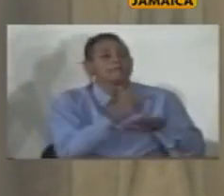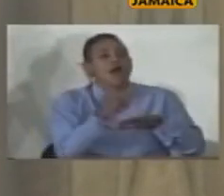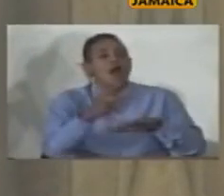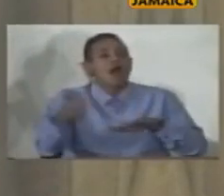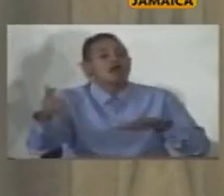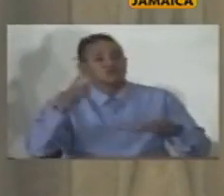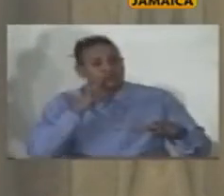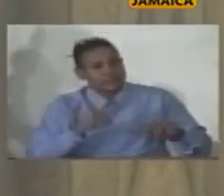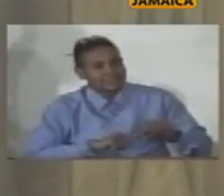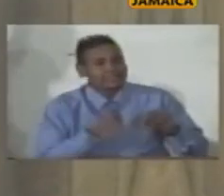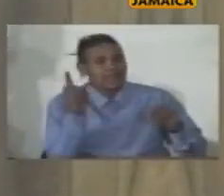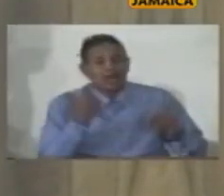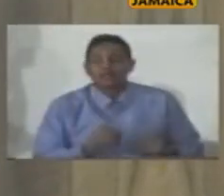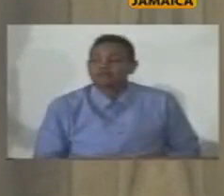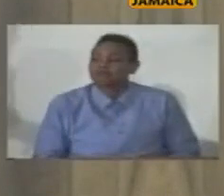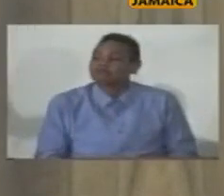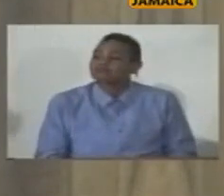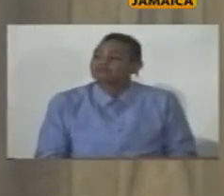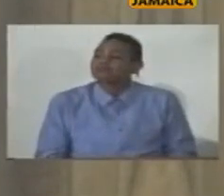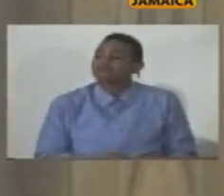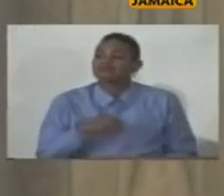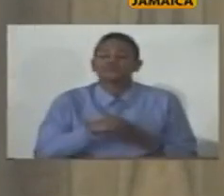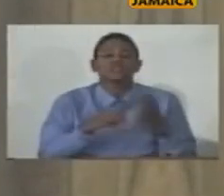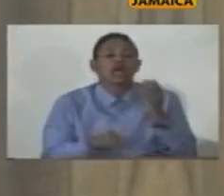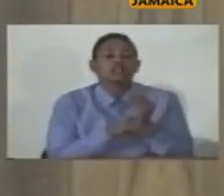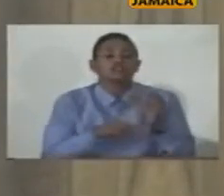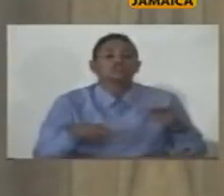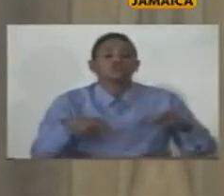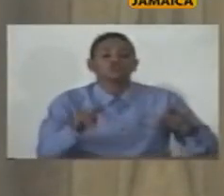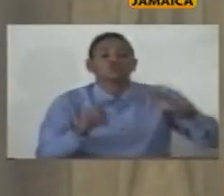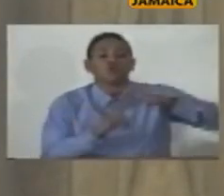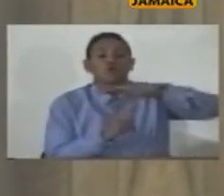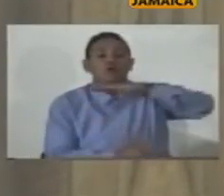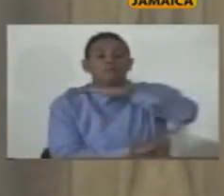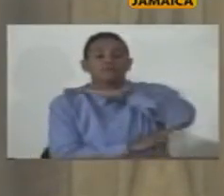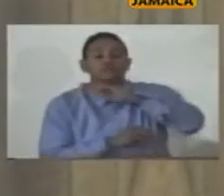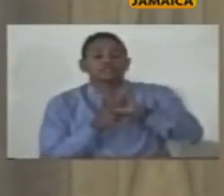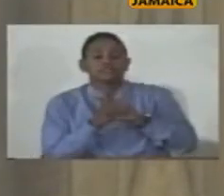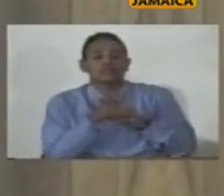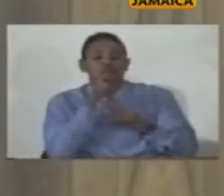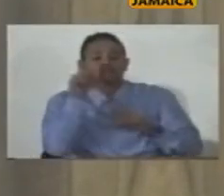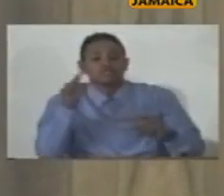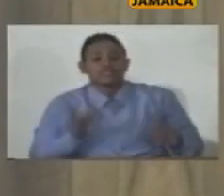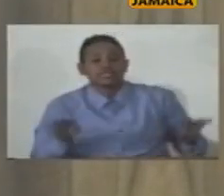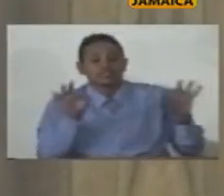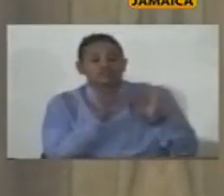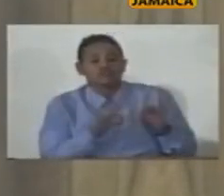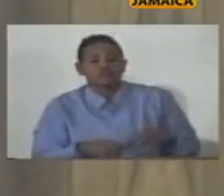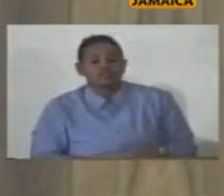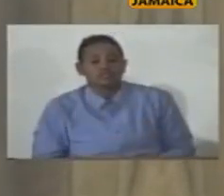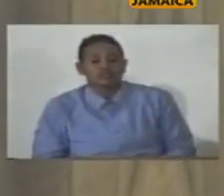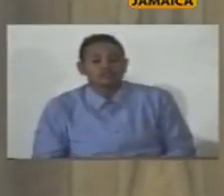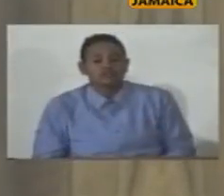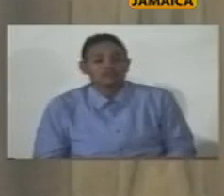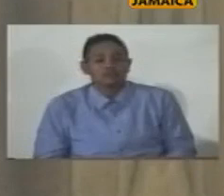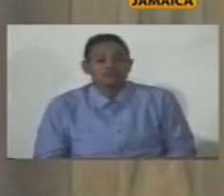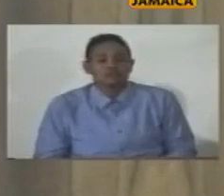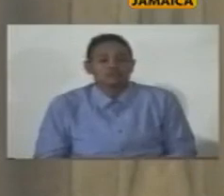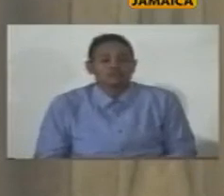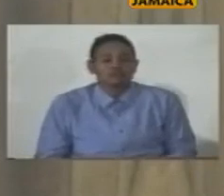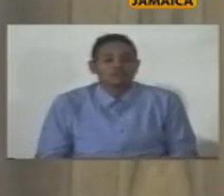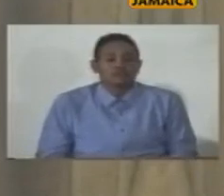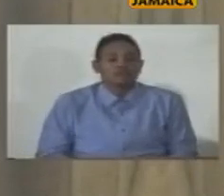commenced. In addition to roads, bridges are critical. Mr. Speaker, one of the first things I did